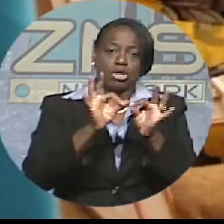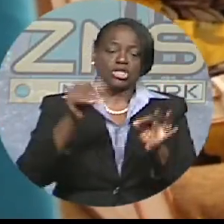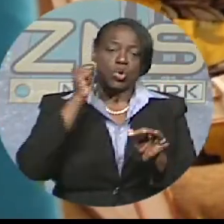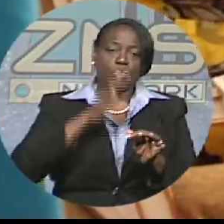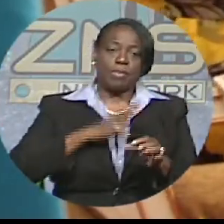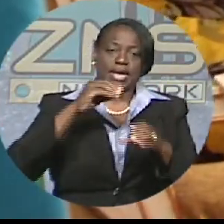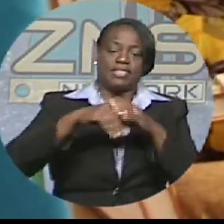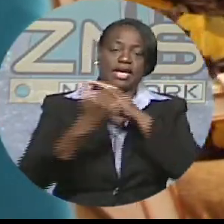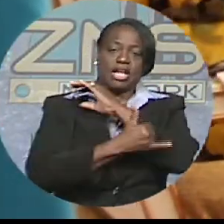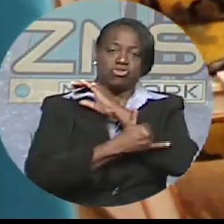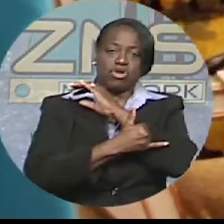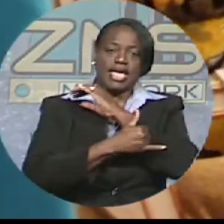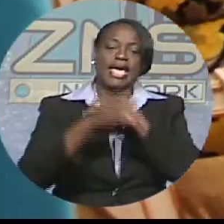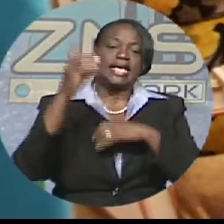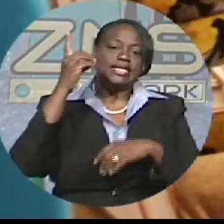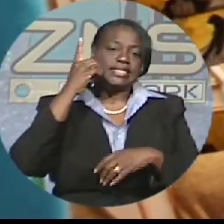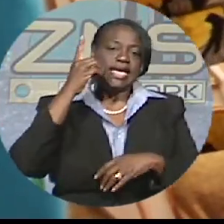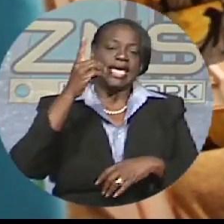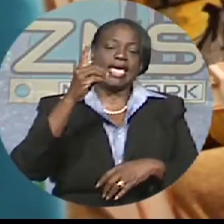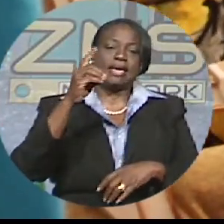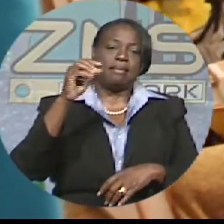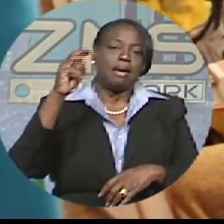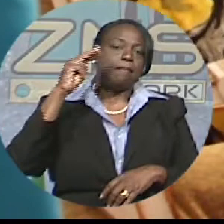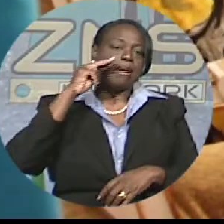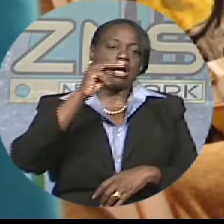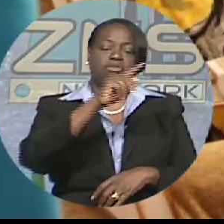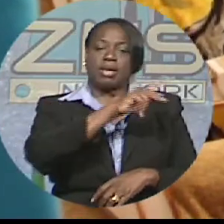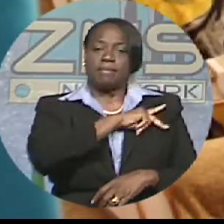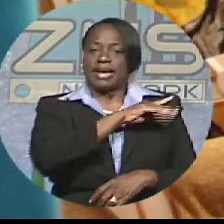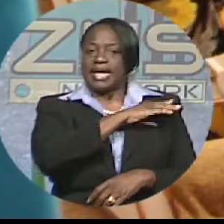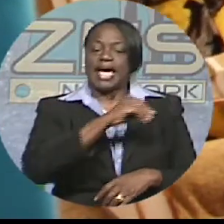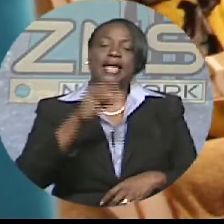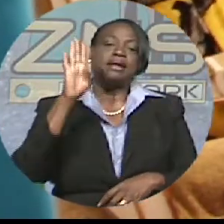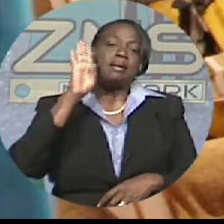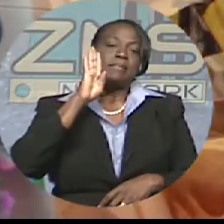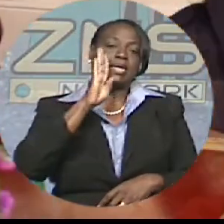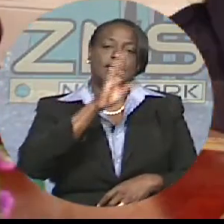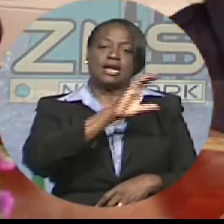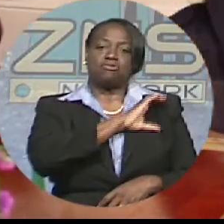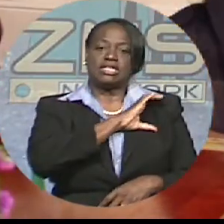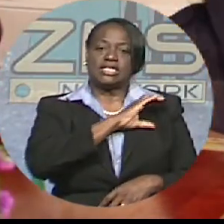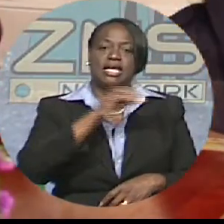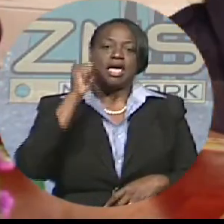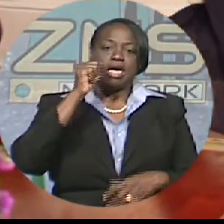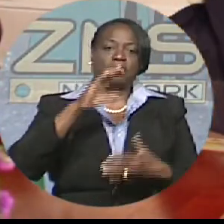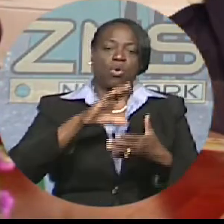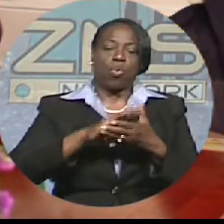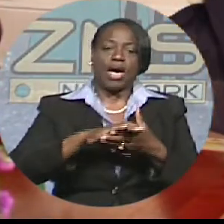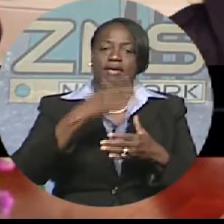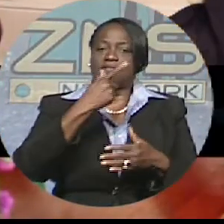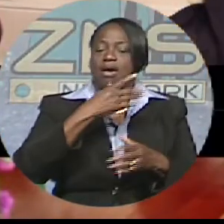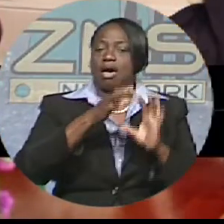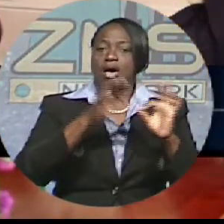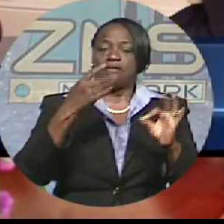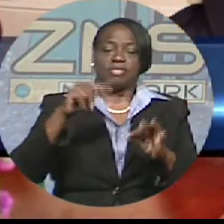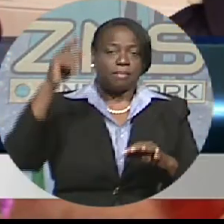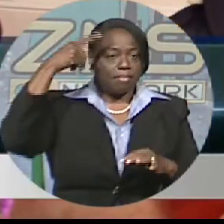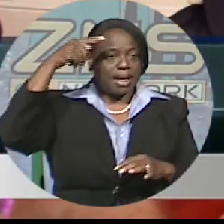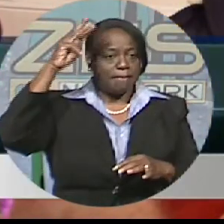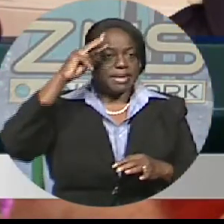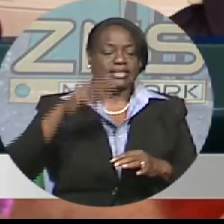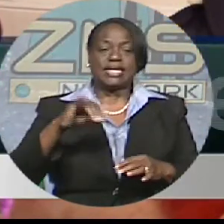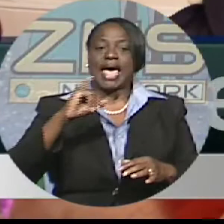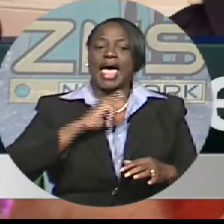Her Excellency Dame Marguerite Pinling and wife of the Prime Minister Bernadette Christie. I'm a lawyer, an accountant, trust